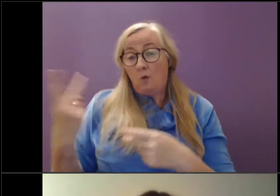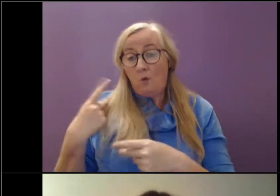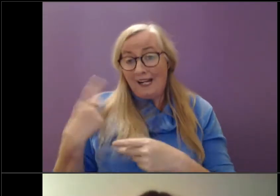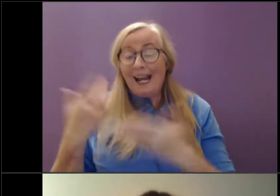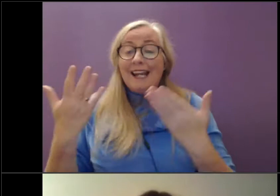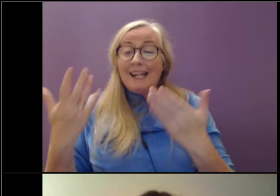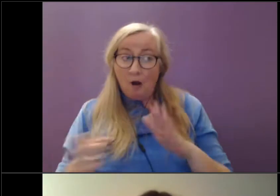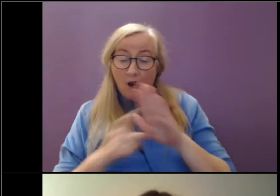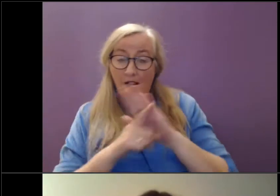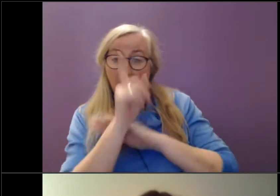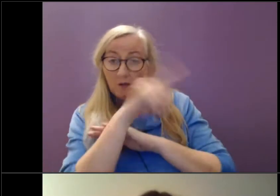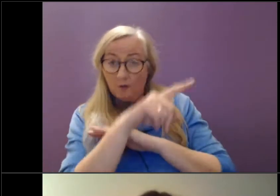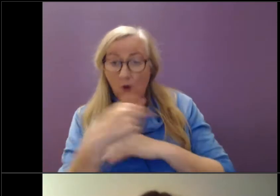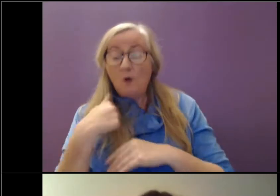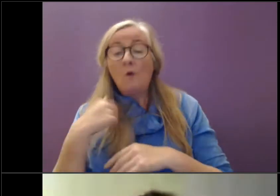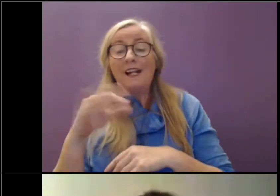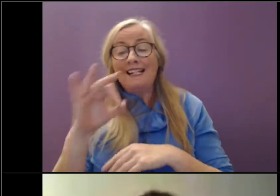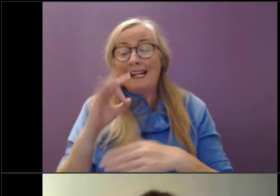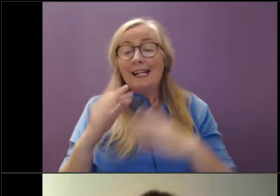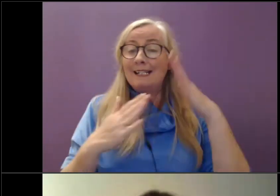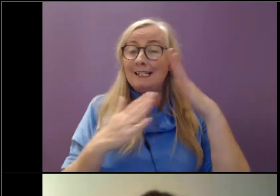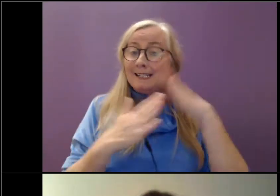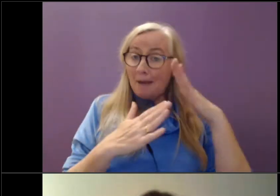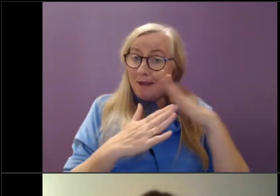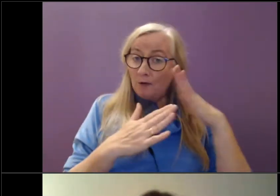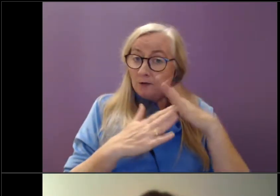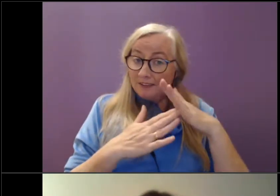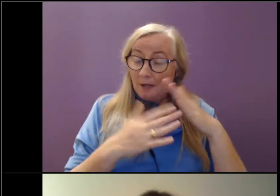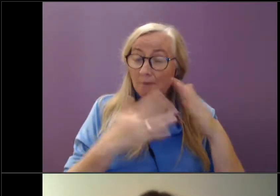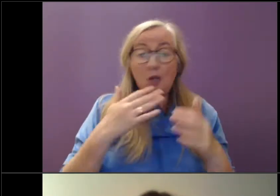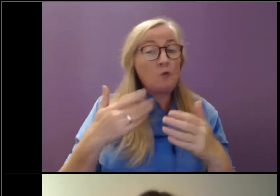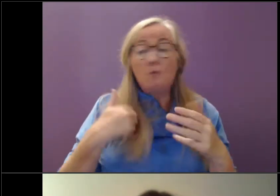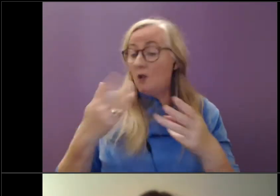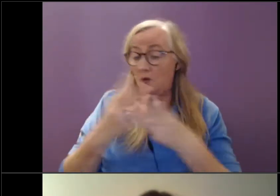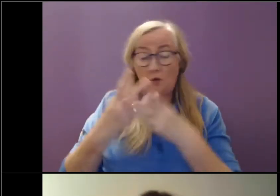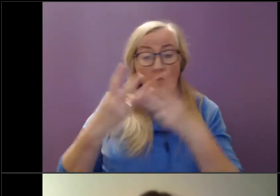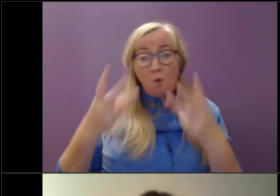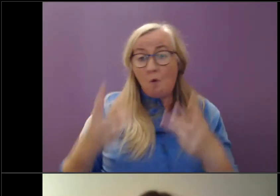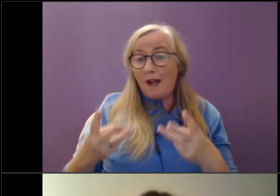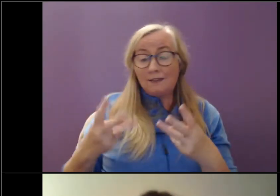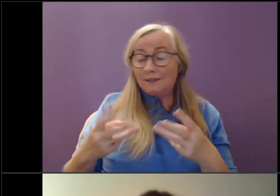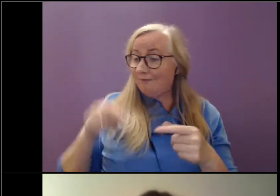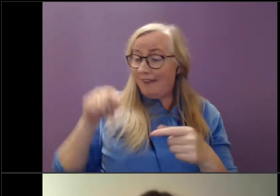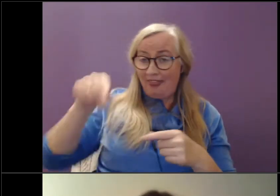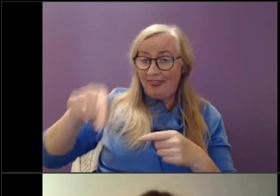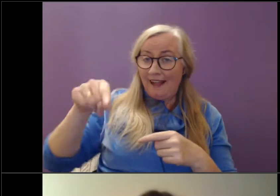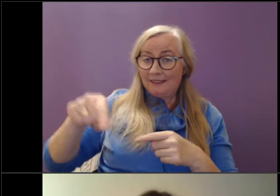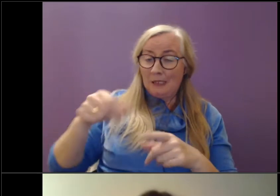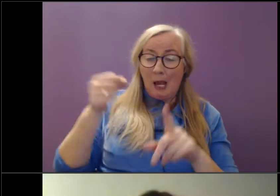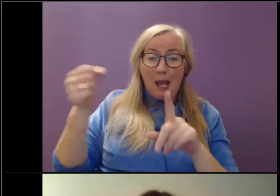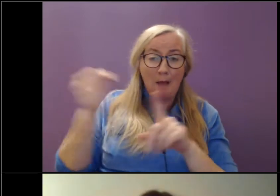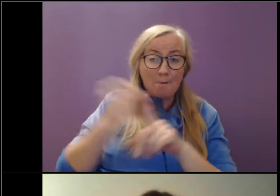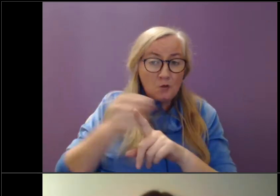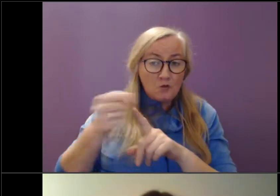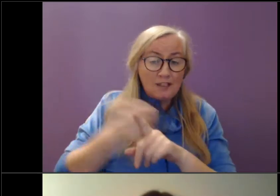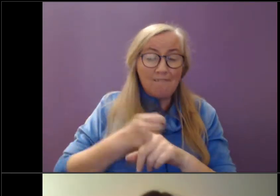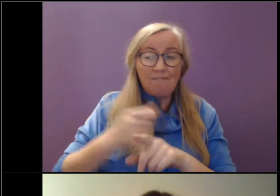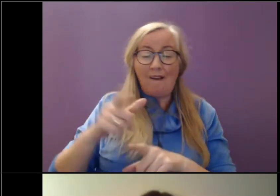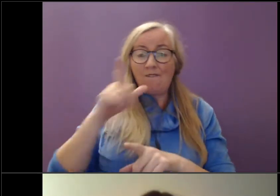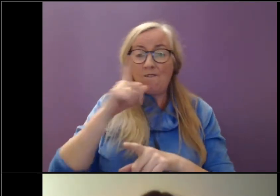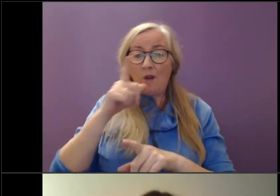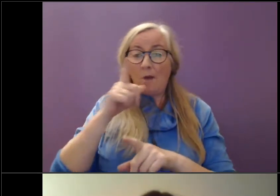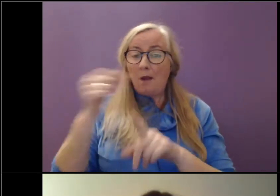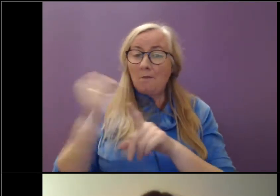know, and take some time out for ourselves, because we don't want to respond to you in a verbally abusive way, because that's not